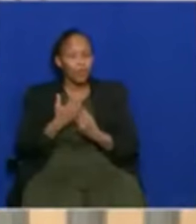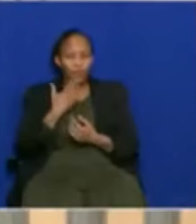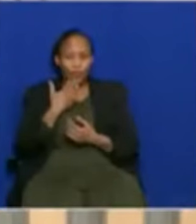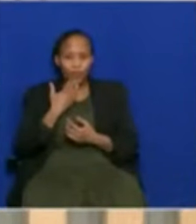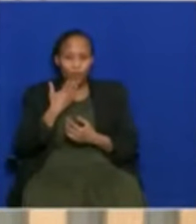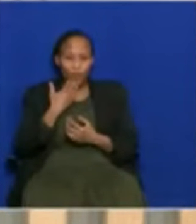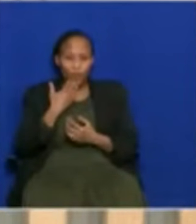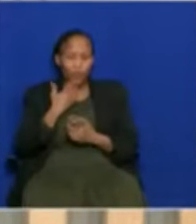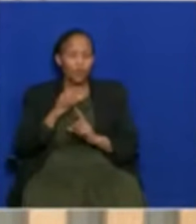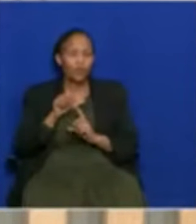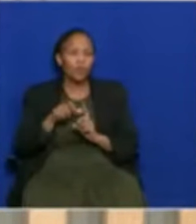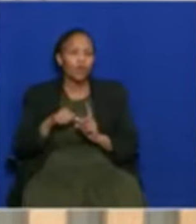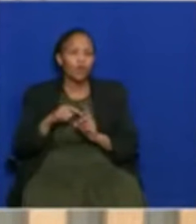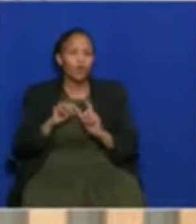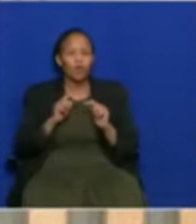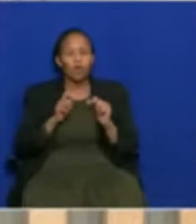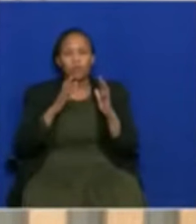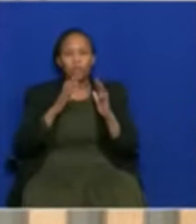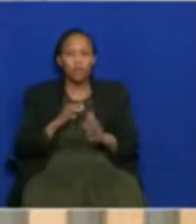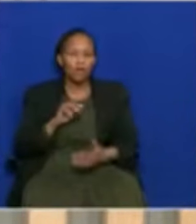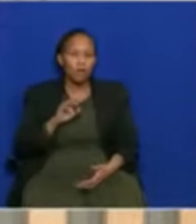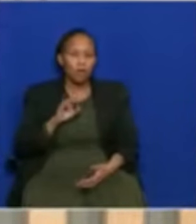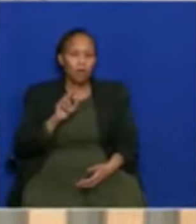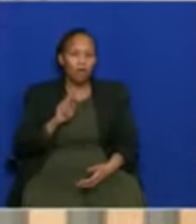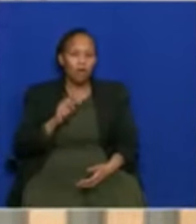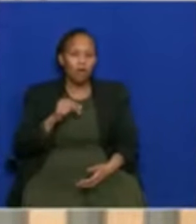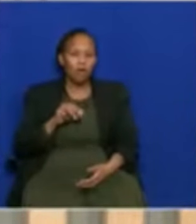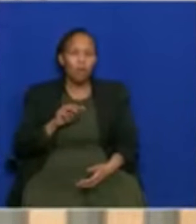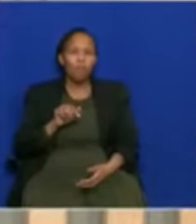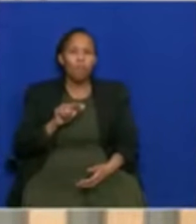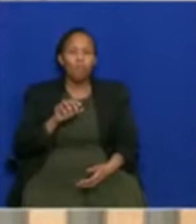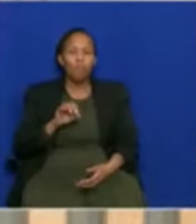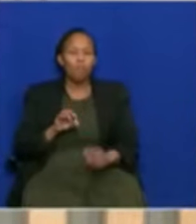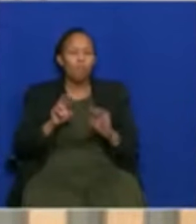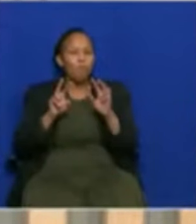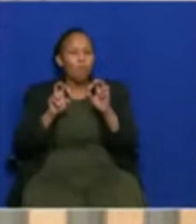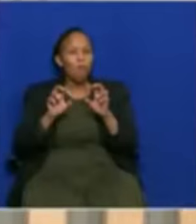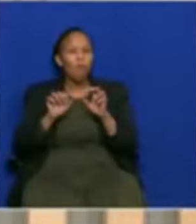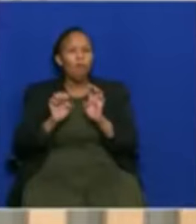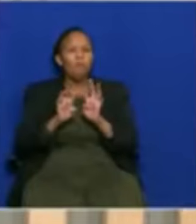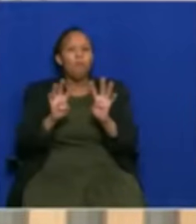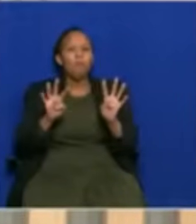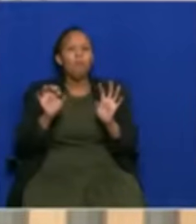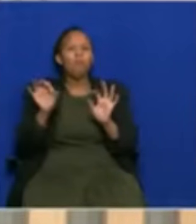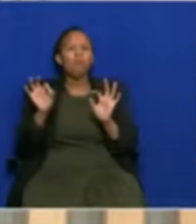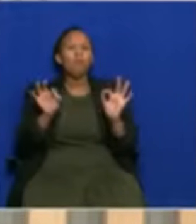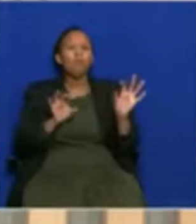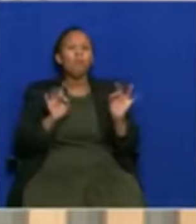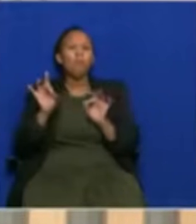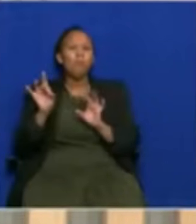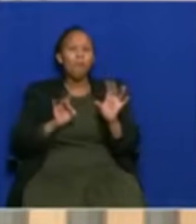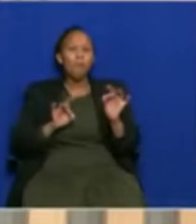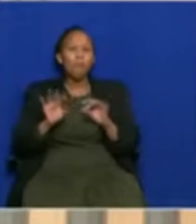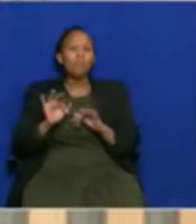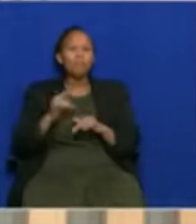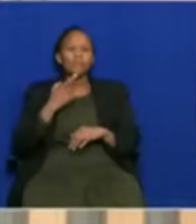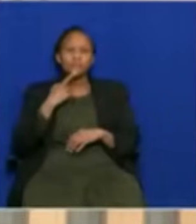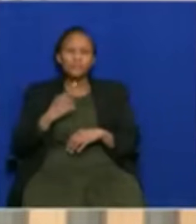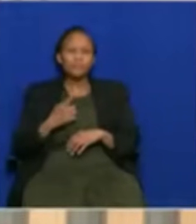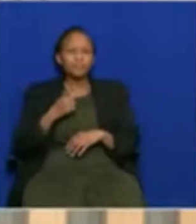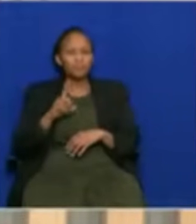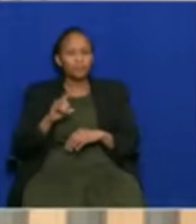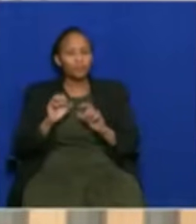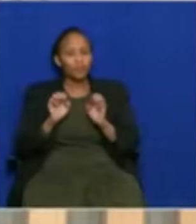Commissioner Khumalo about the selection panel. You testified at length that this panel was constituted by